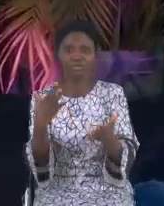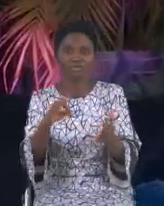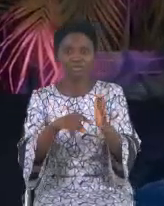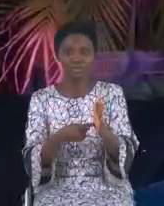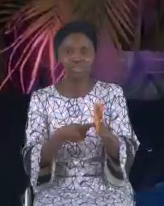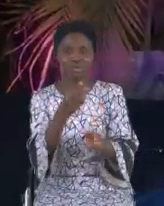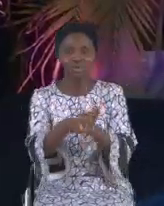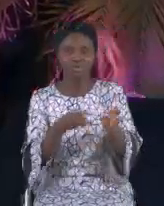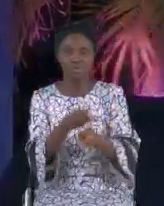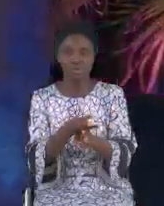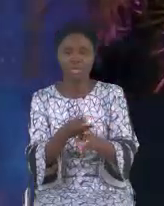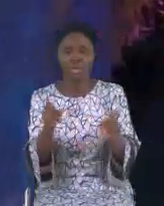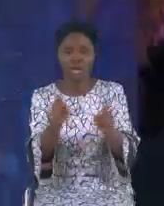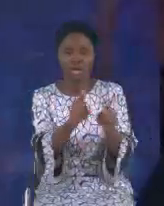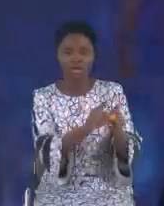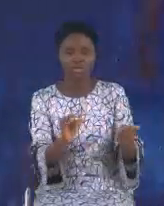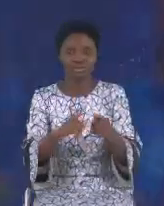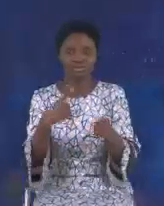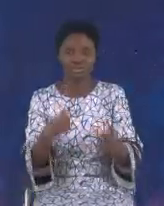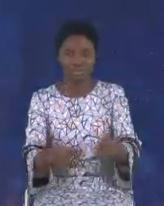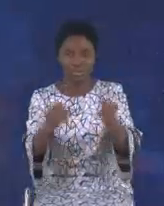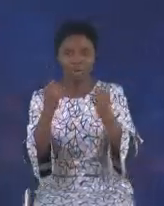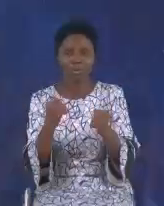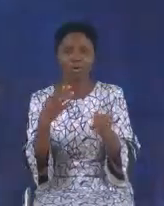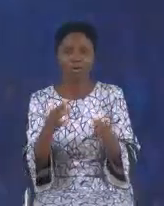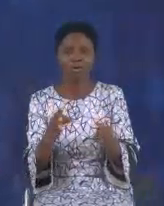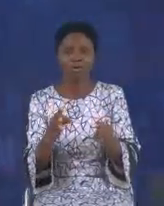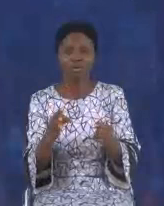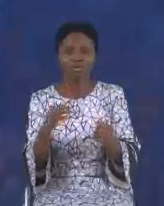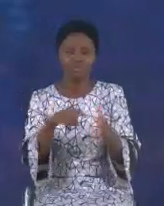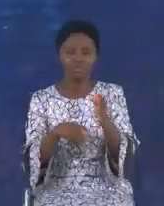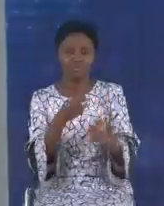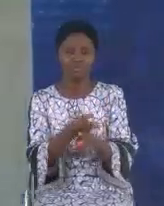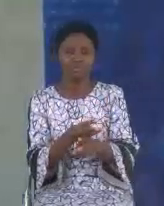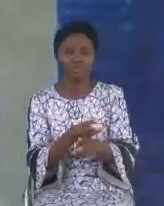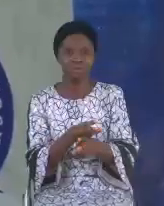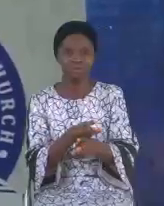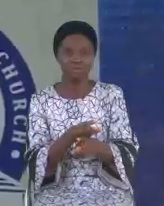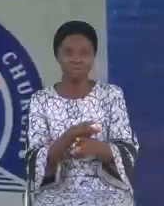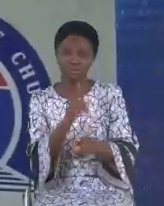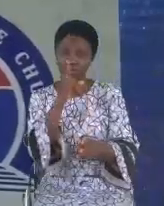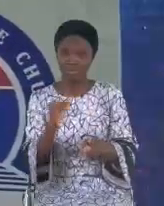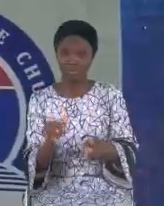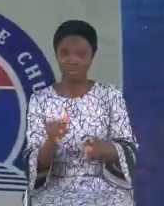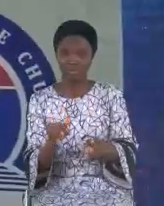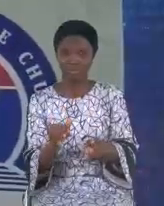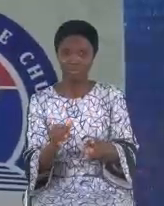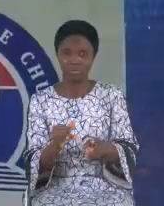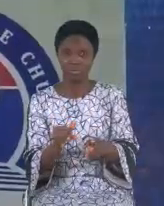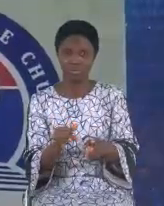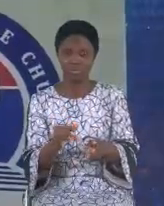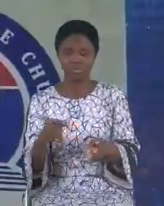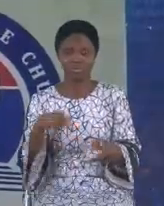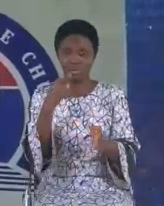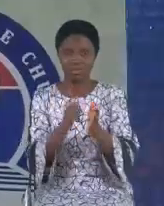air. Actually, you know, we thought we're stubborn. I am stubborn. You